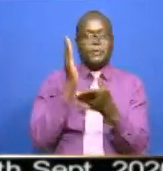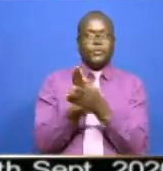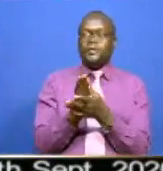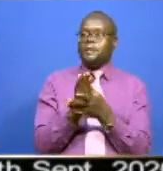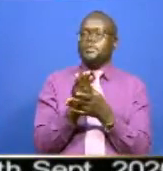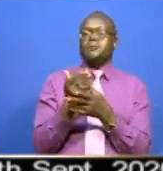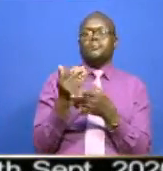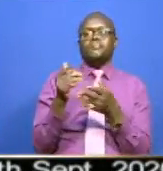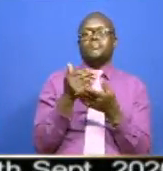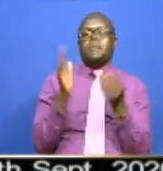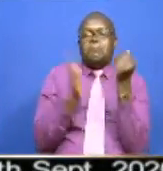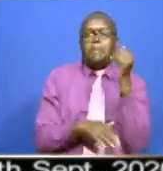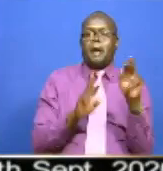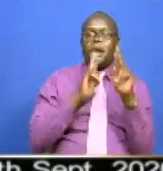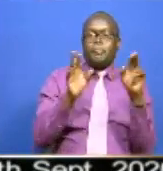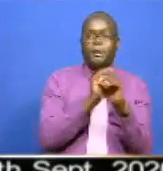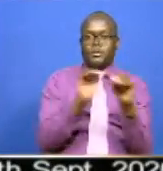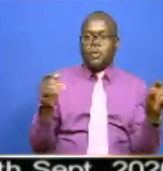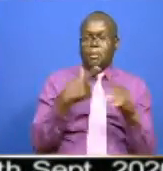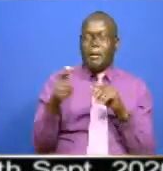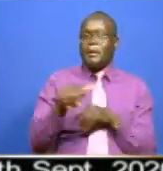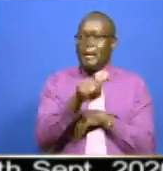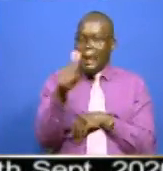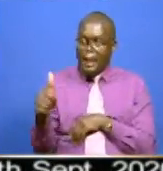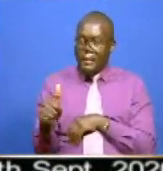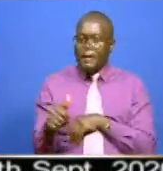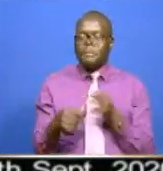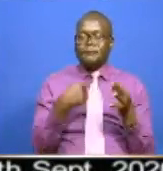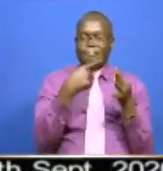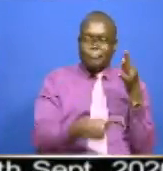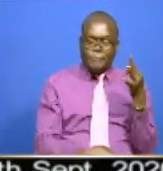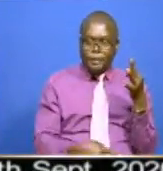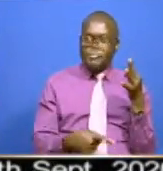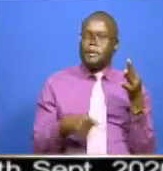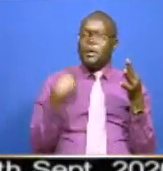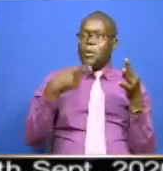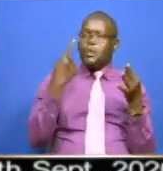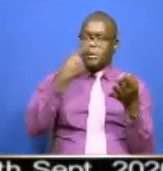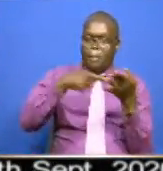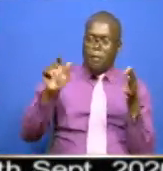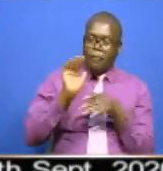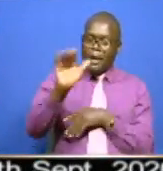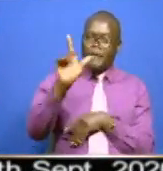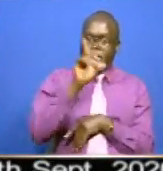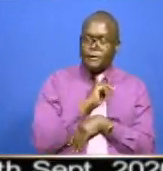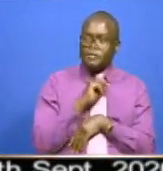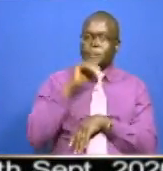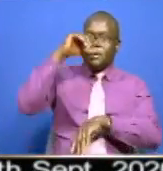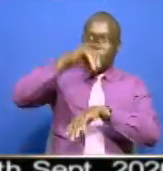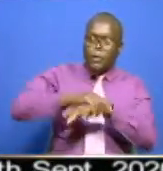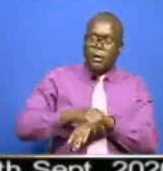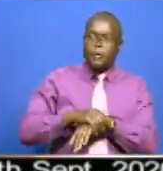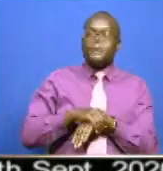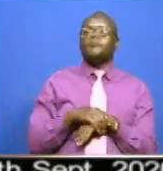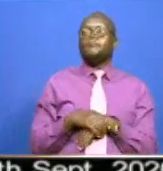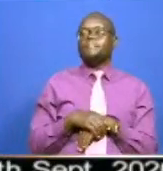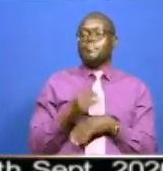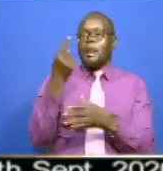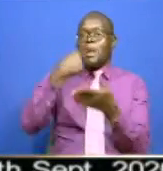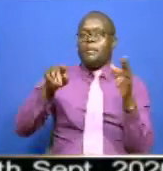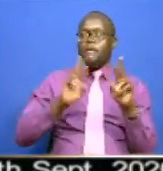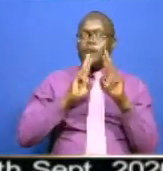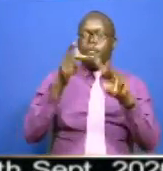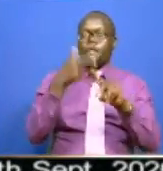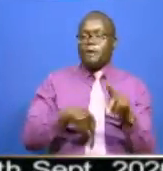adverse reports. But in respect of the three nominees whose approval we have sought, we got approval reports from